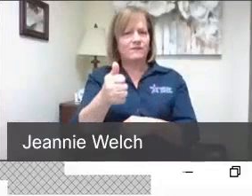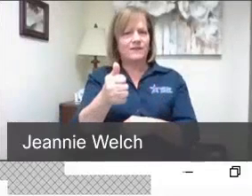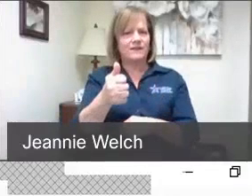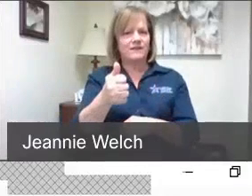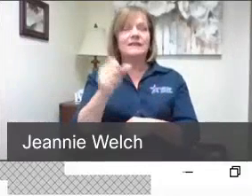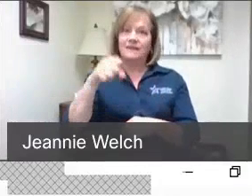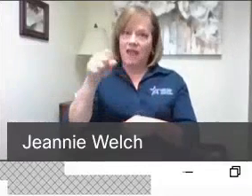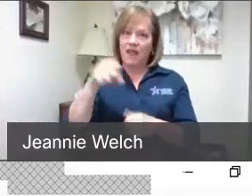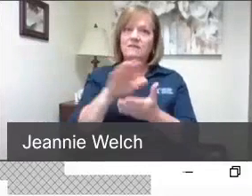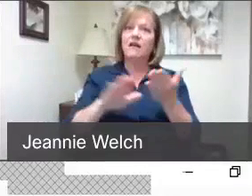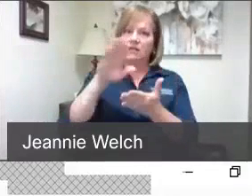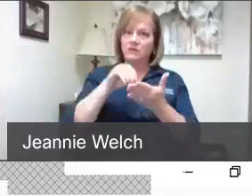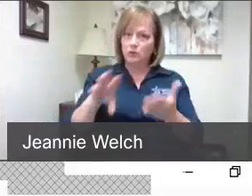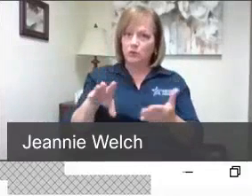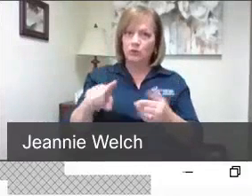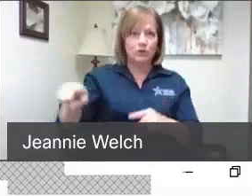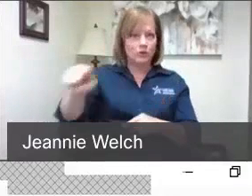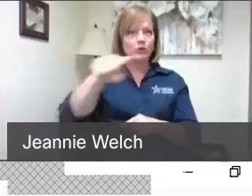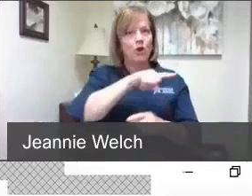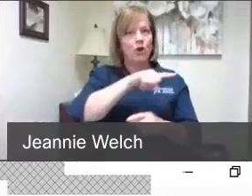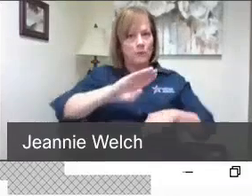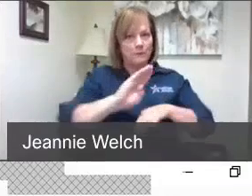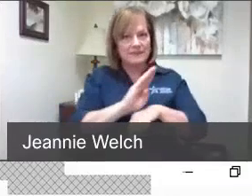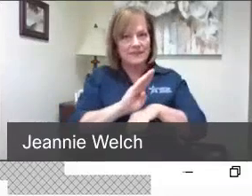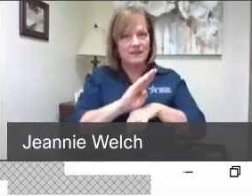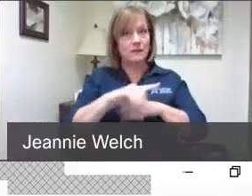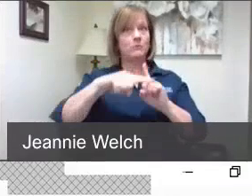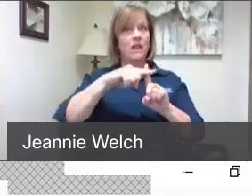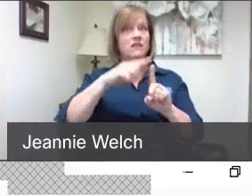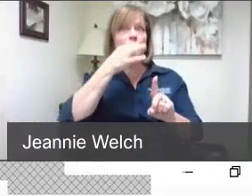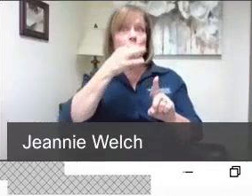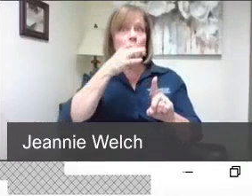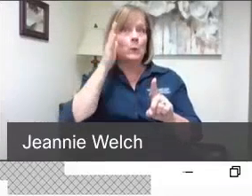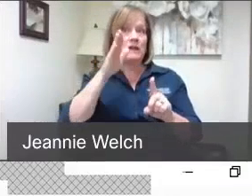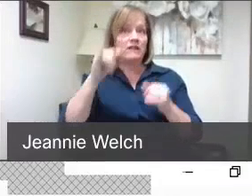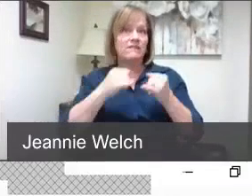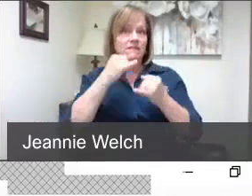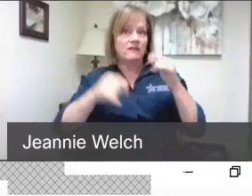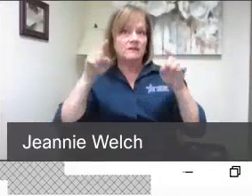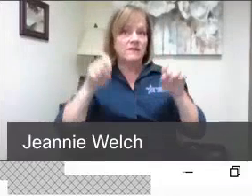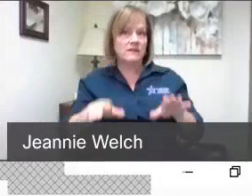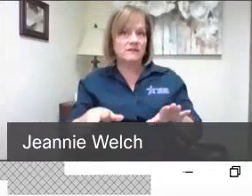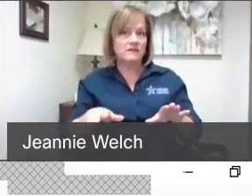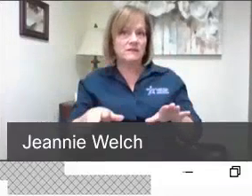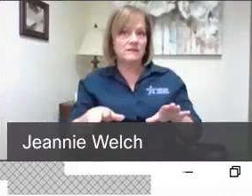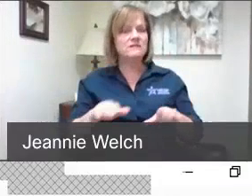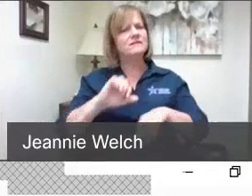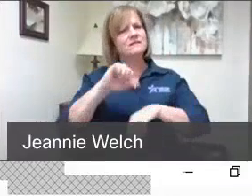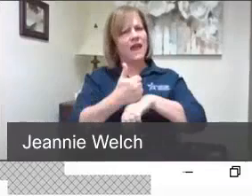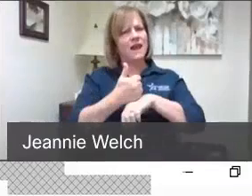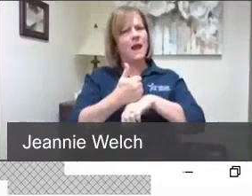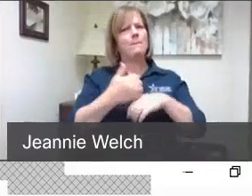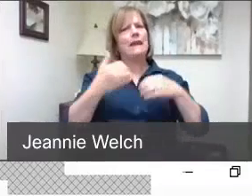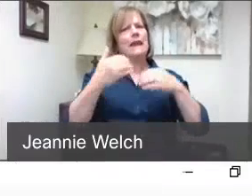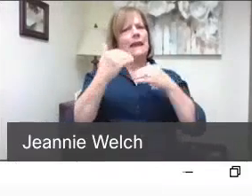busy. And we're walking into finals time. So make sure you set healthy boundaries for yourself and not feel guilty for